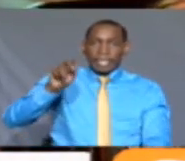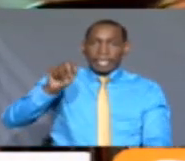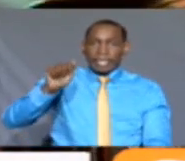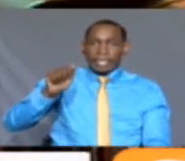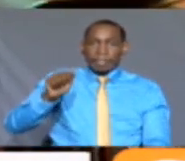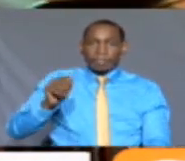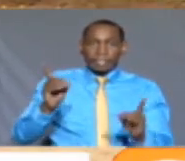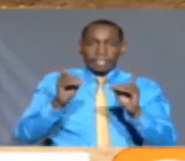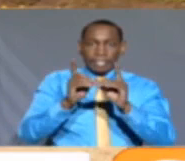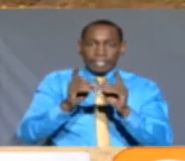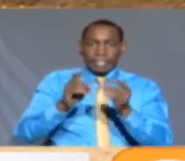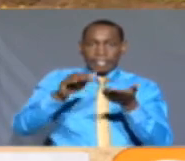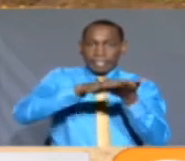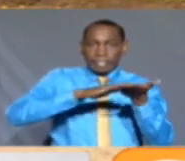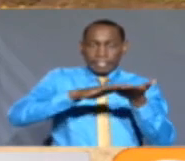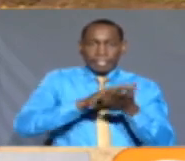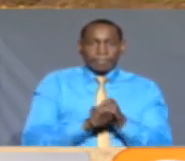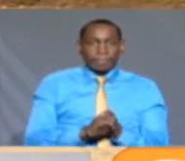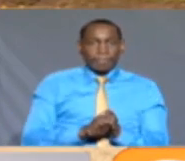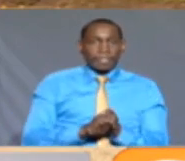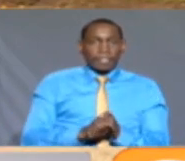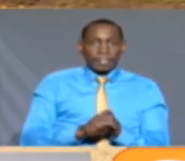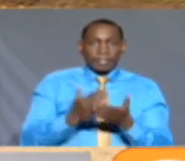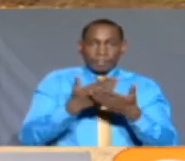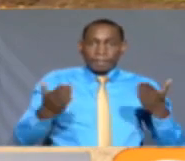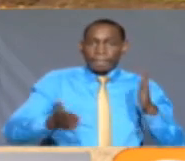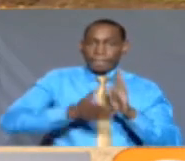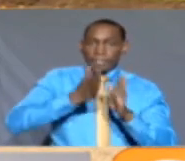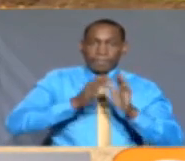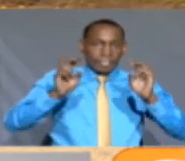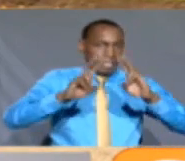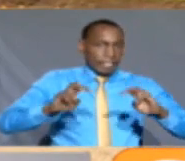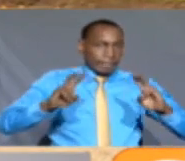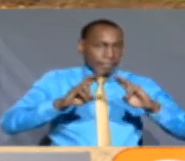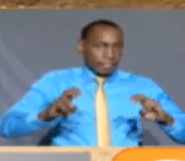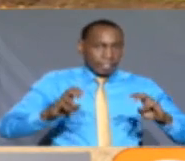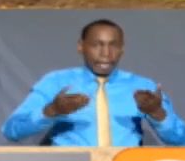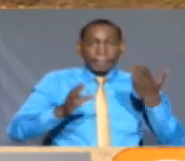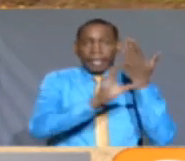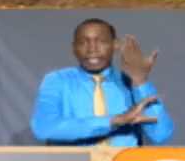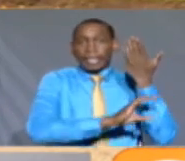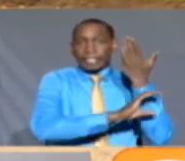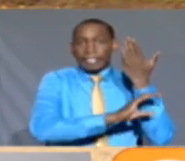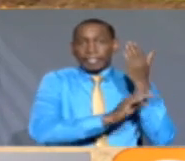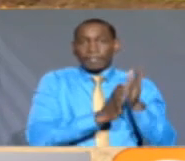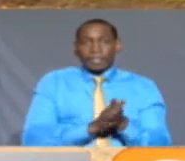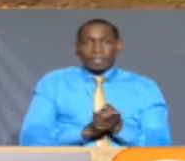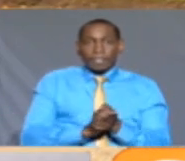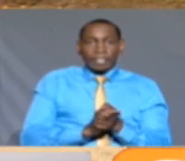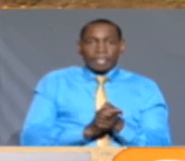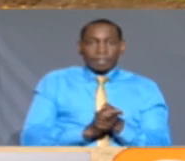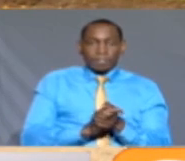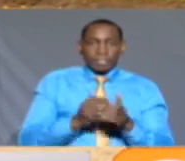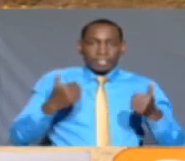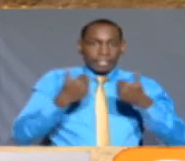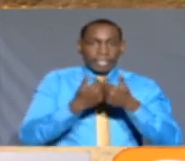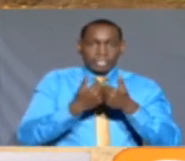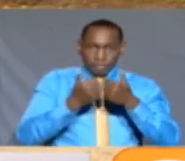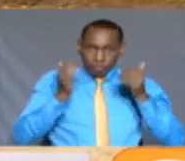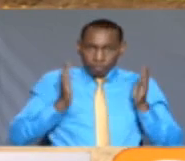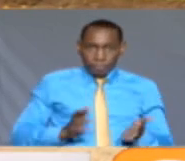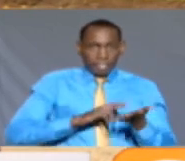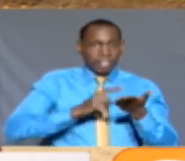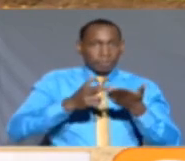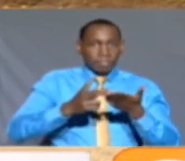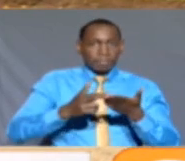DNA database. With equipment expected to fundamentally expedite forensic investigations in the country, the issue of manpower